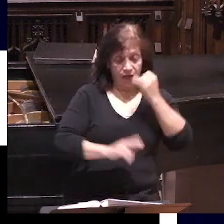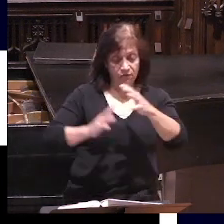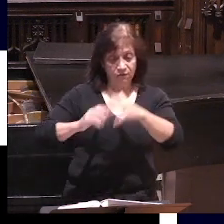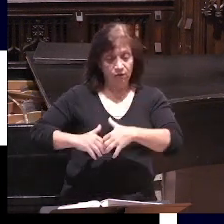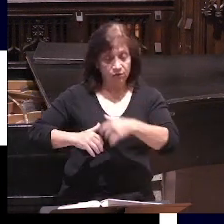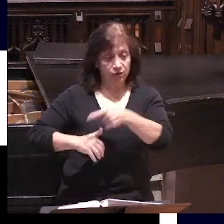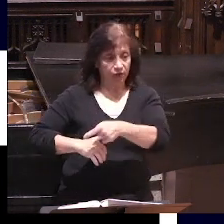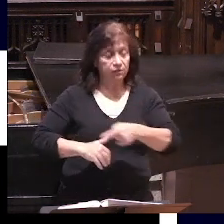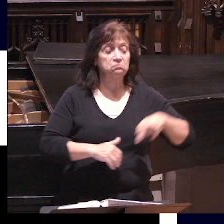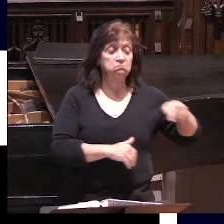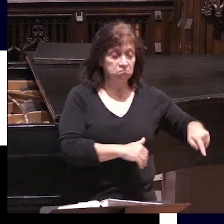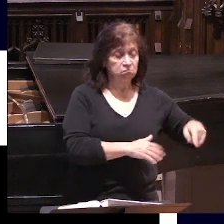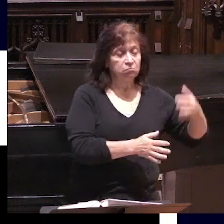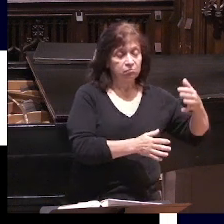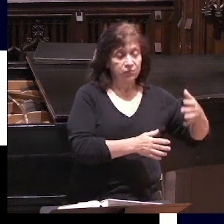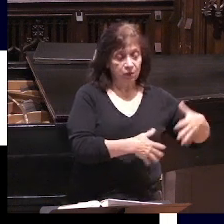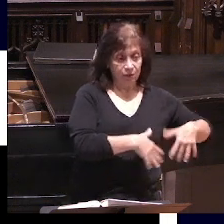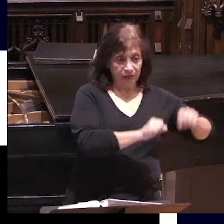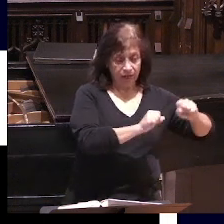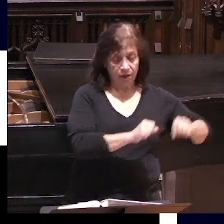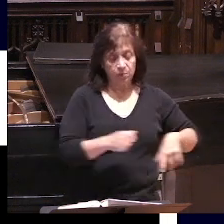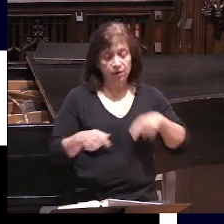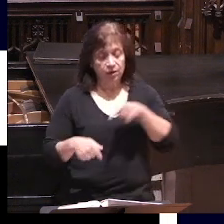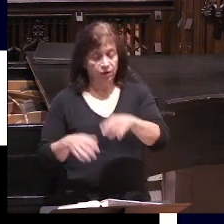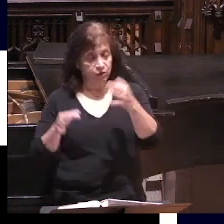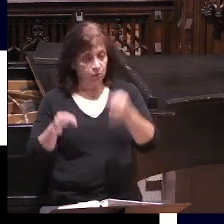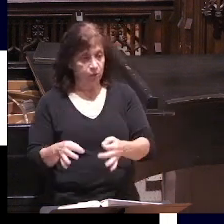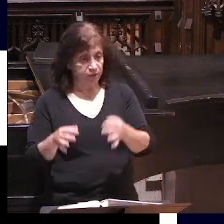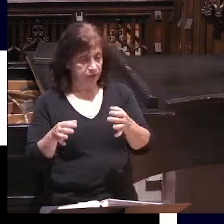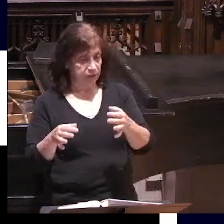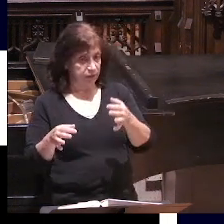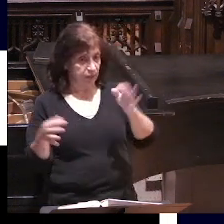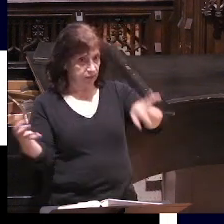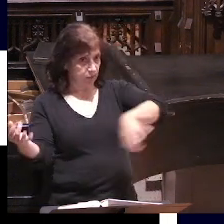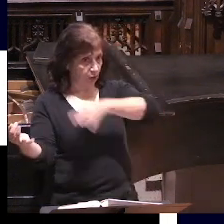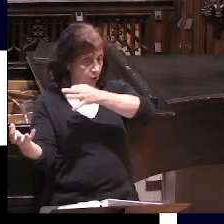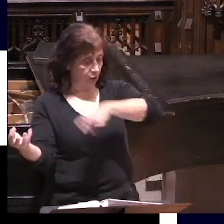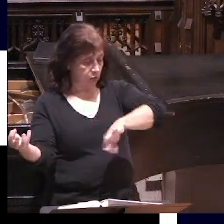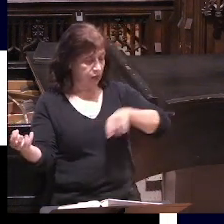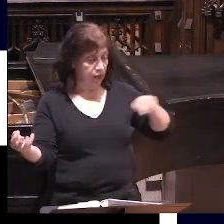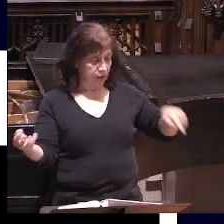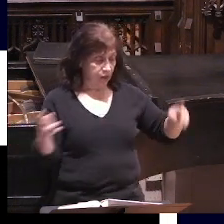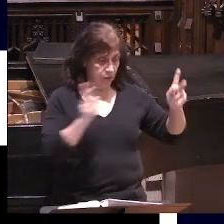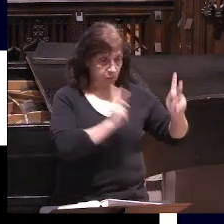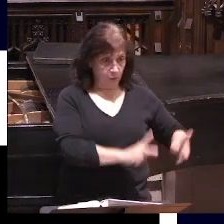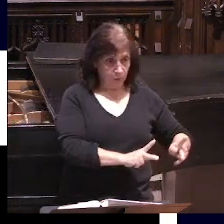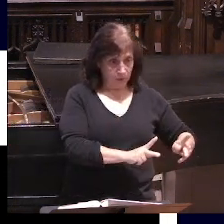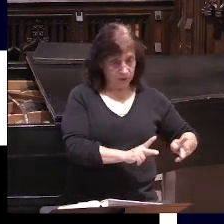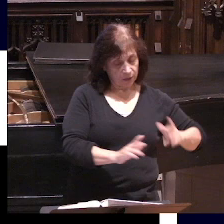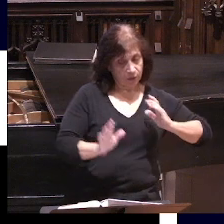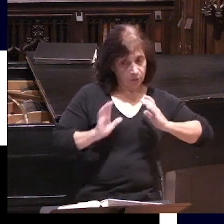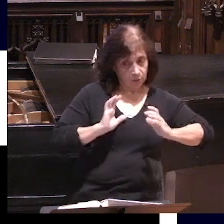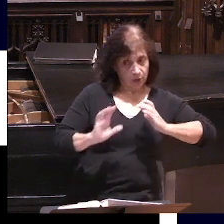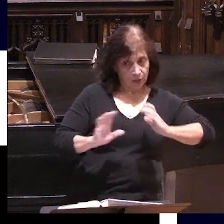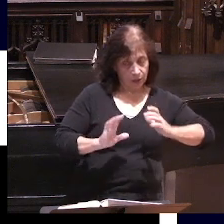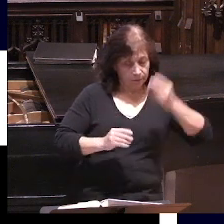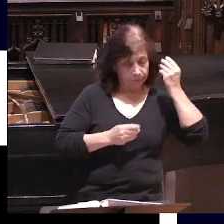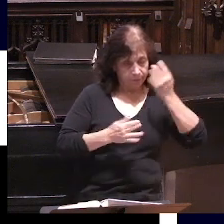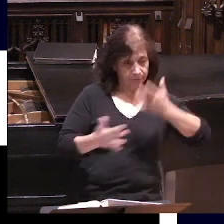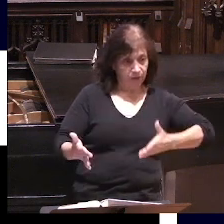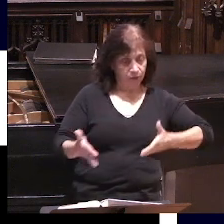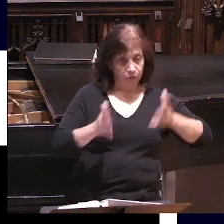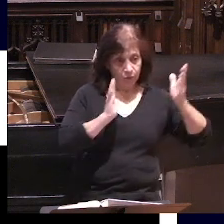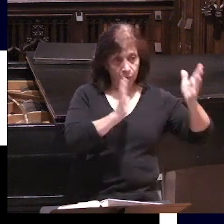first chair decides on the bowings. The second chair player makes sure they are communicated to